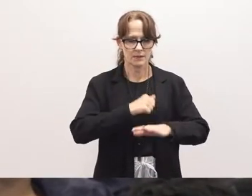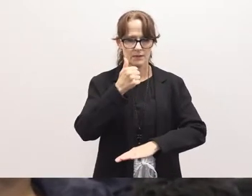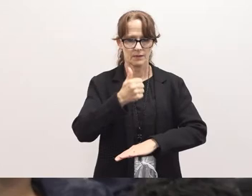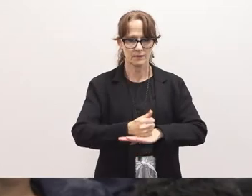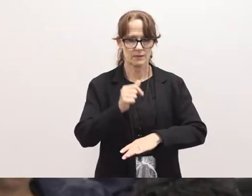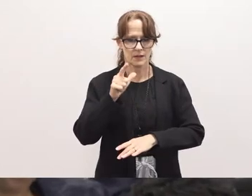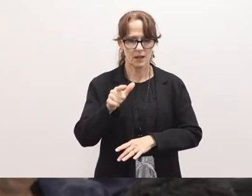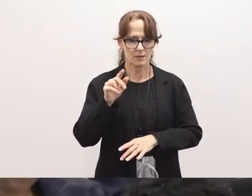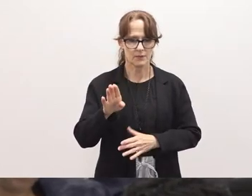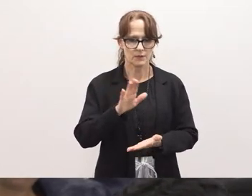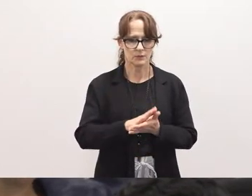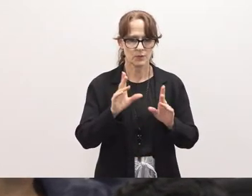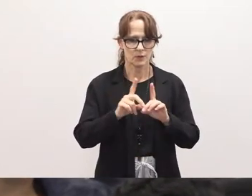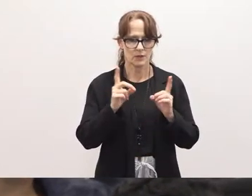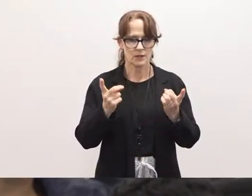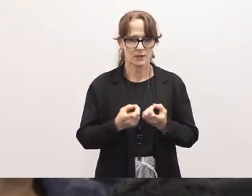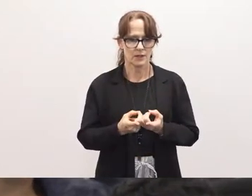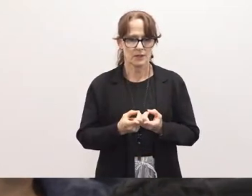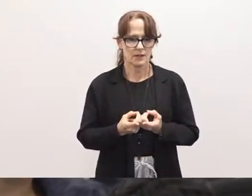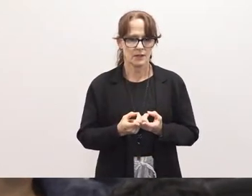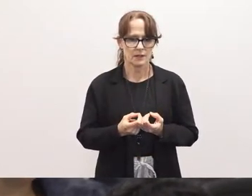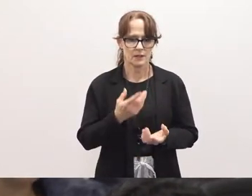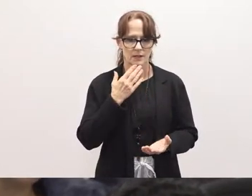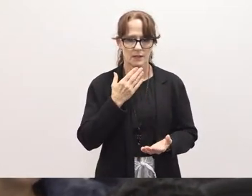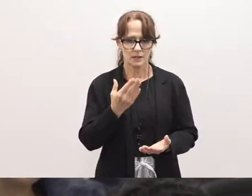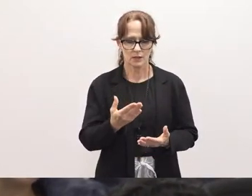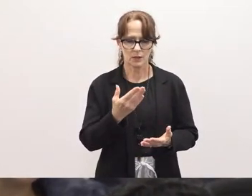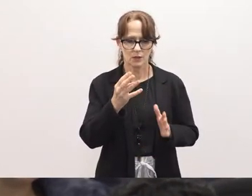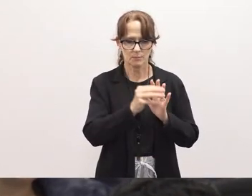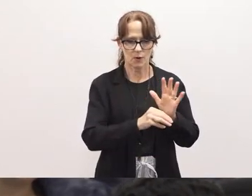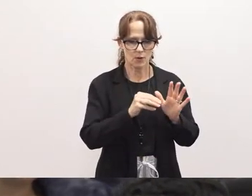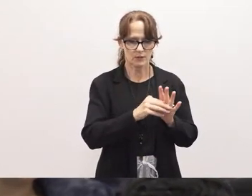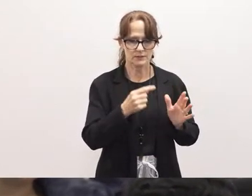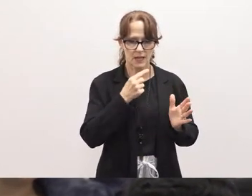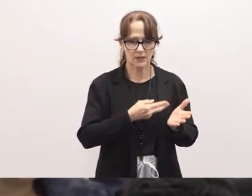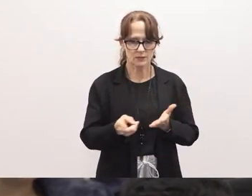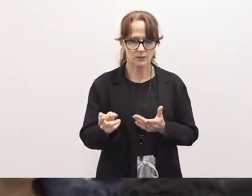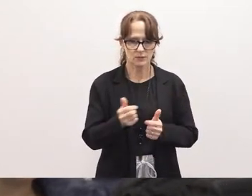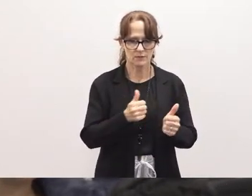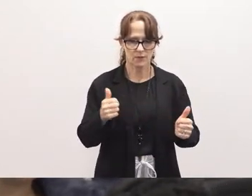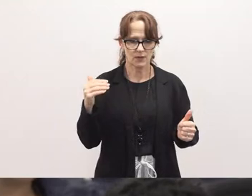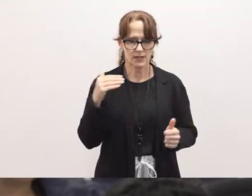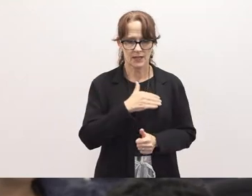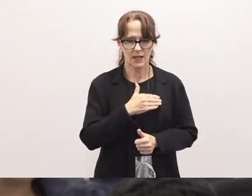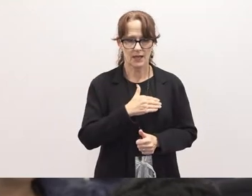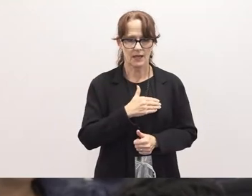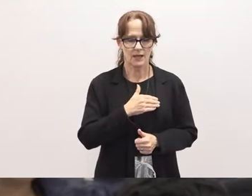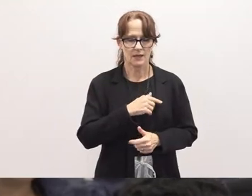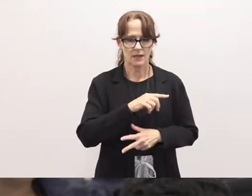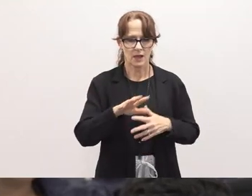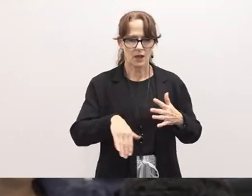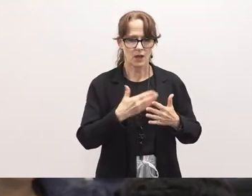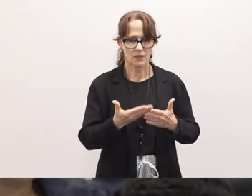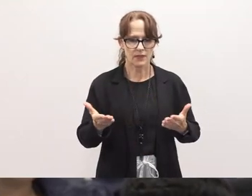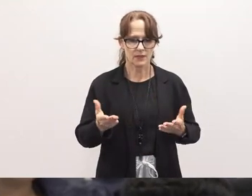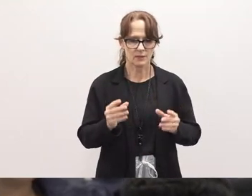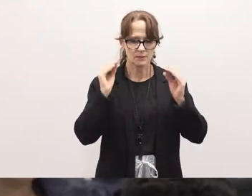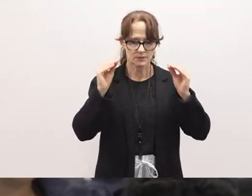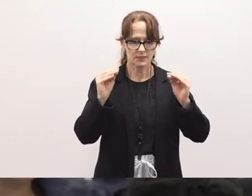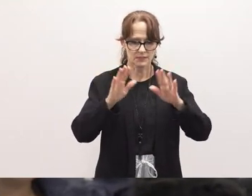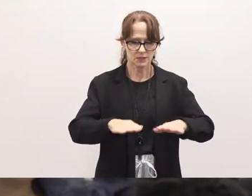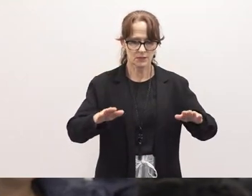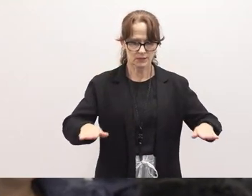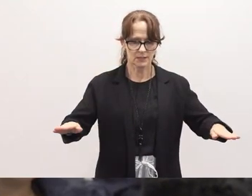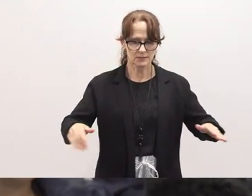in the Long Beach School District. Good morals, telling the truth, and avoiding lies. These are all things we want to teach our